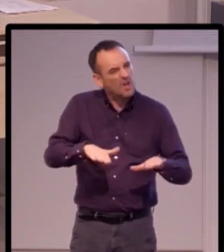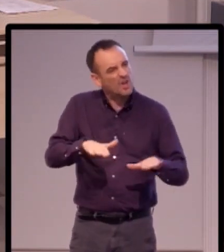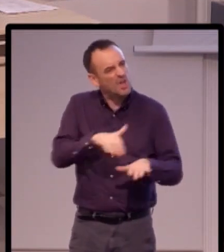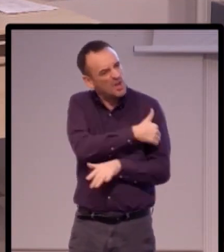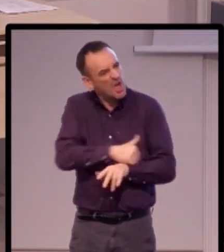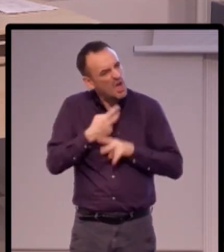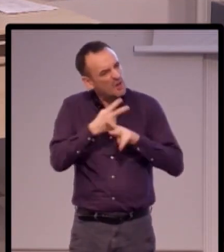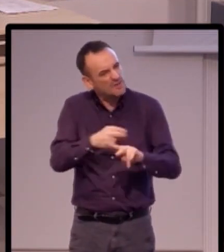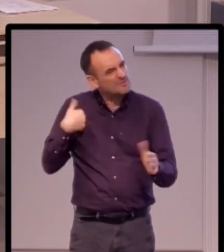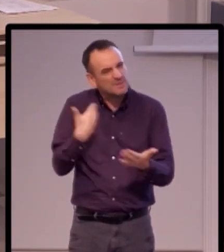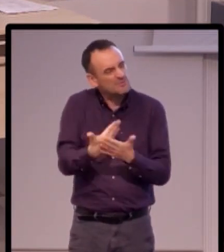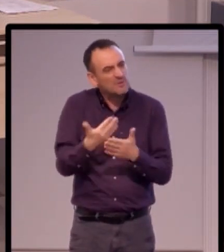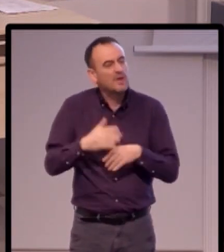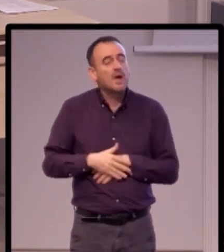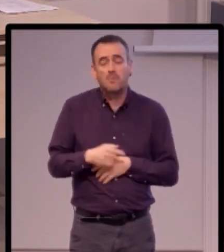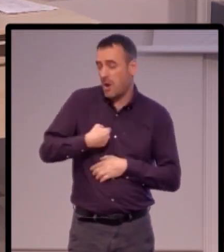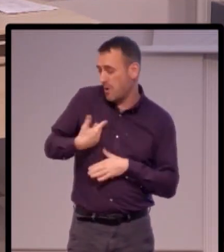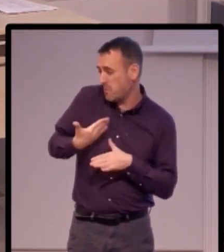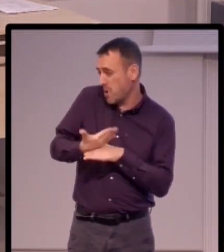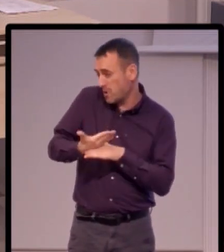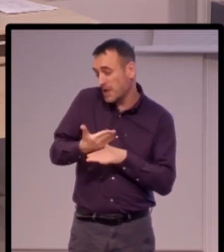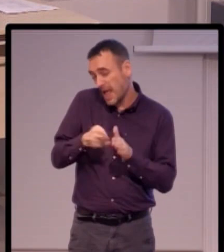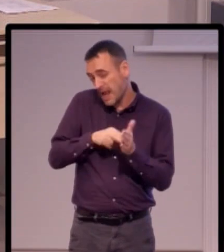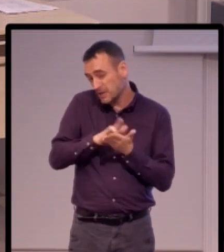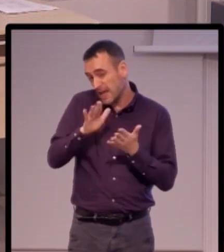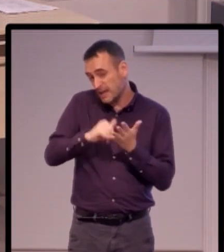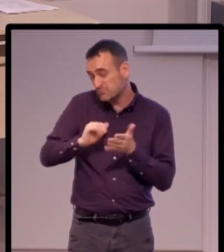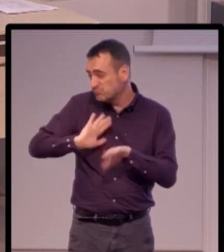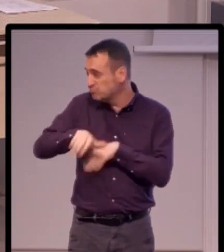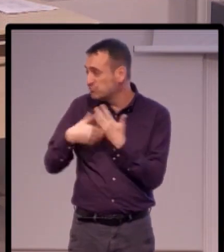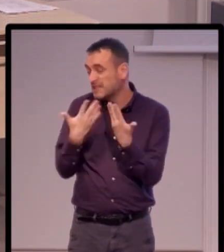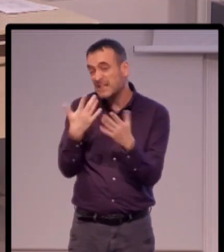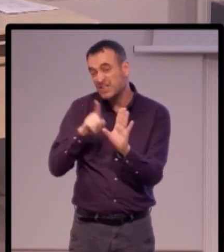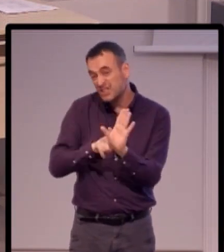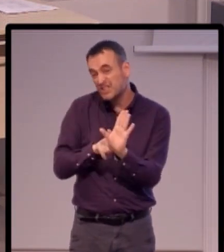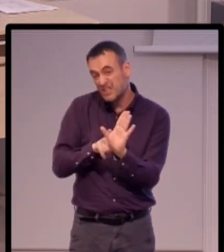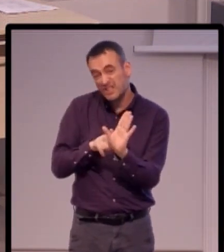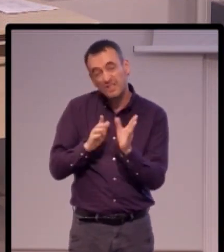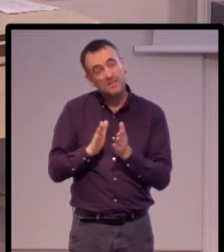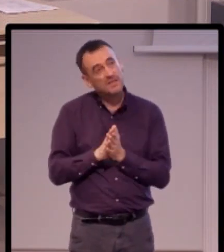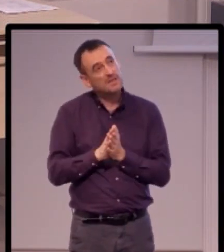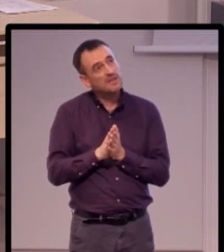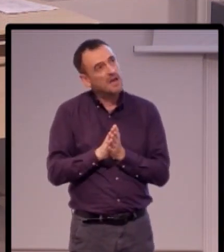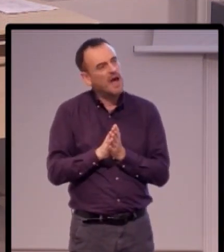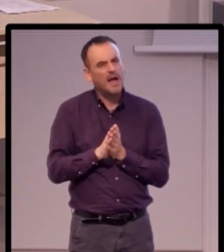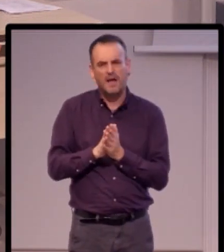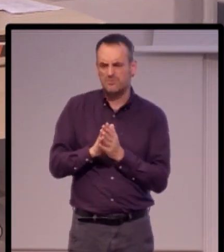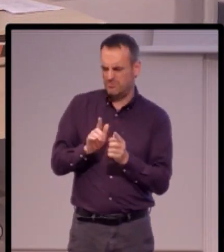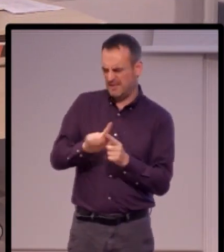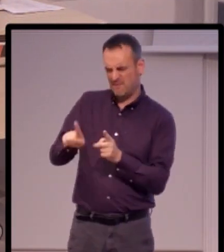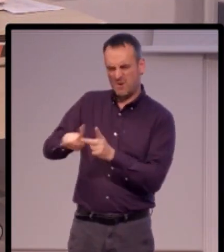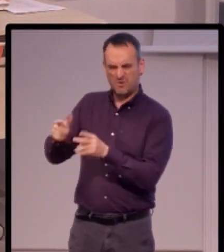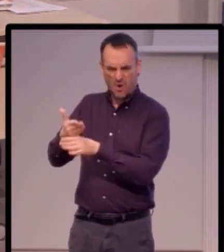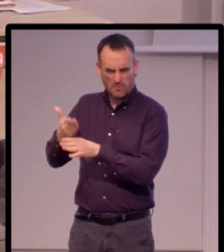but I've worked in the NHS now for about 10 years, and I did lots of different things, but I